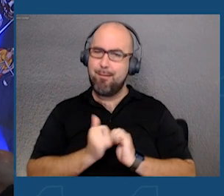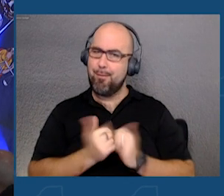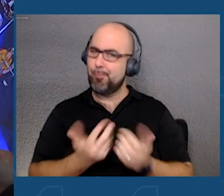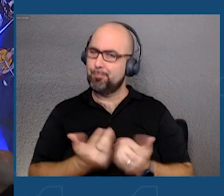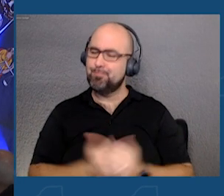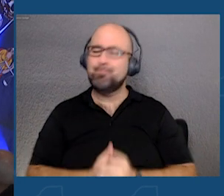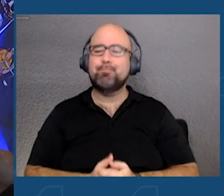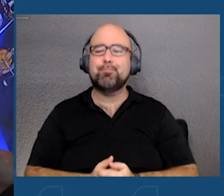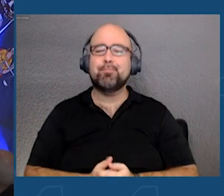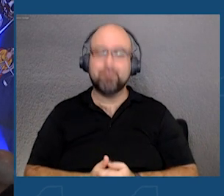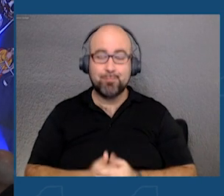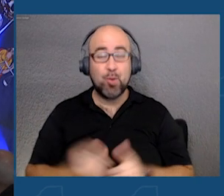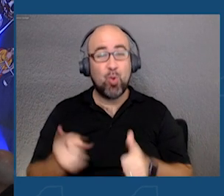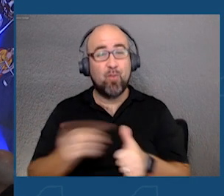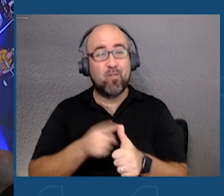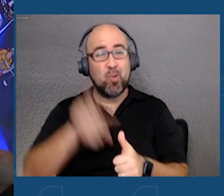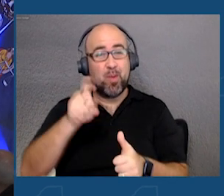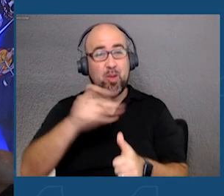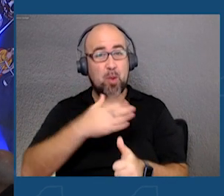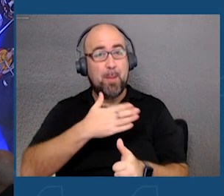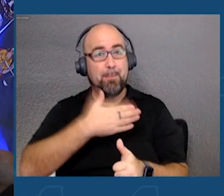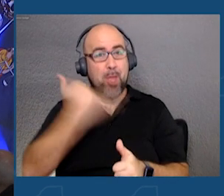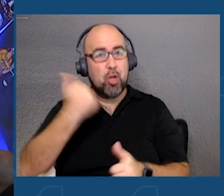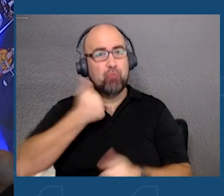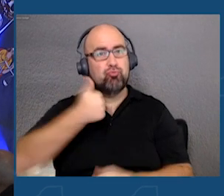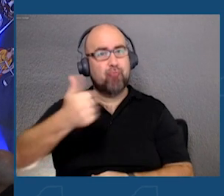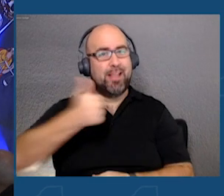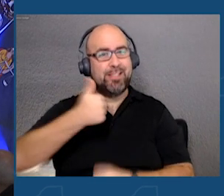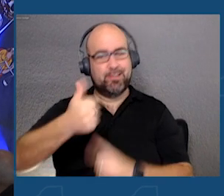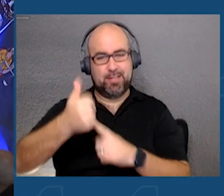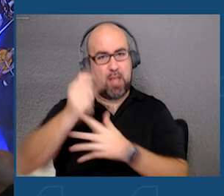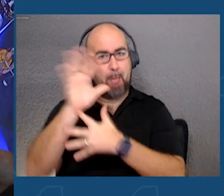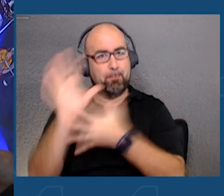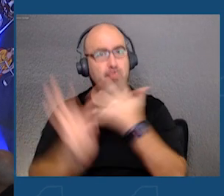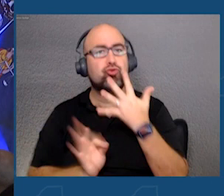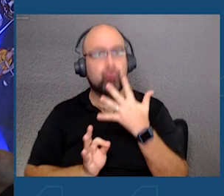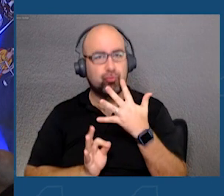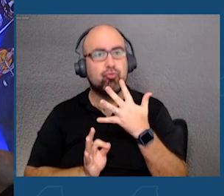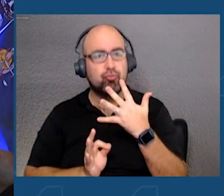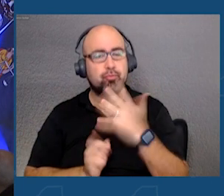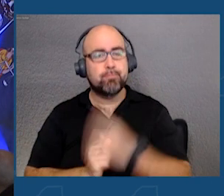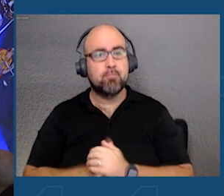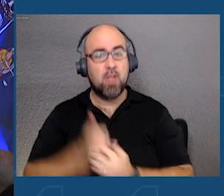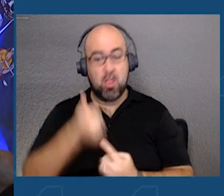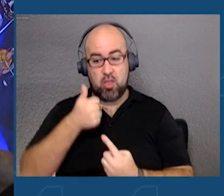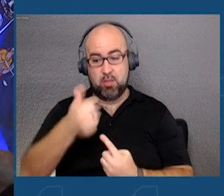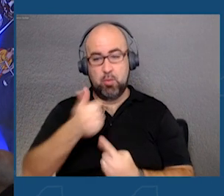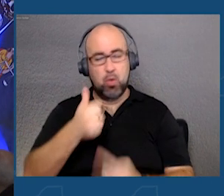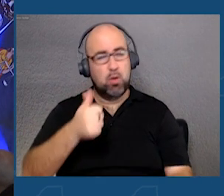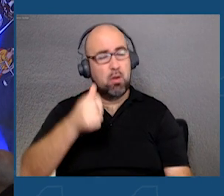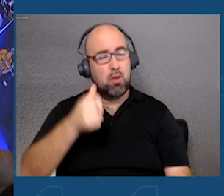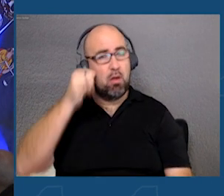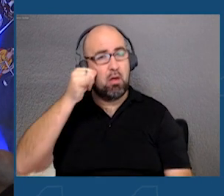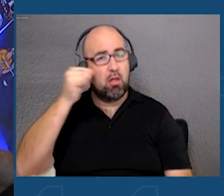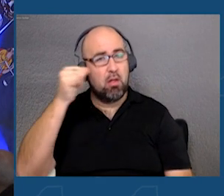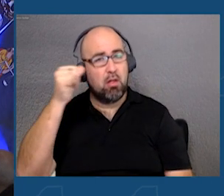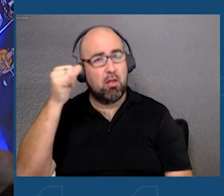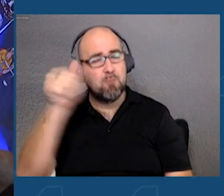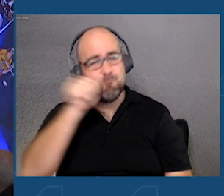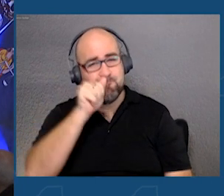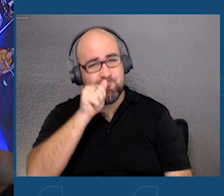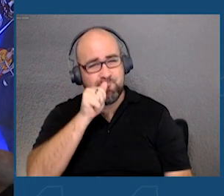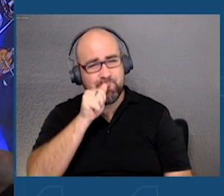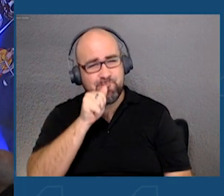better mass transit options for people. The commute is too long and too painful, and we have been